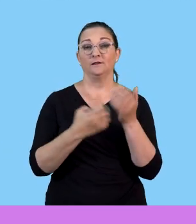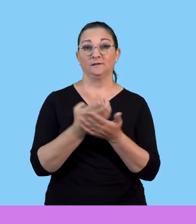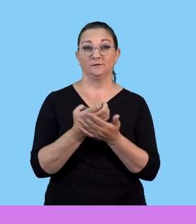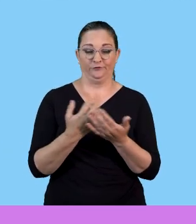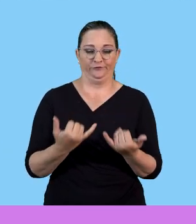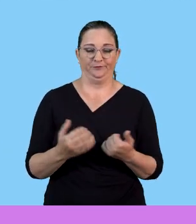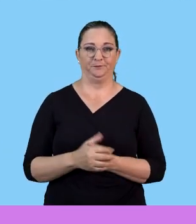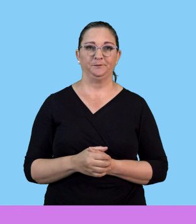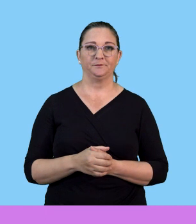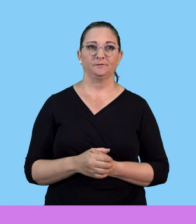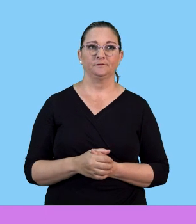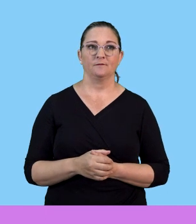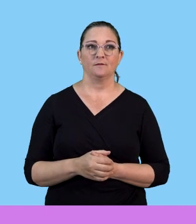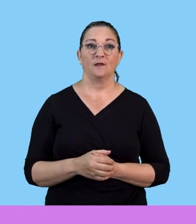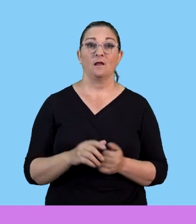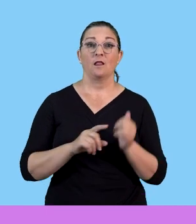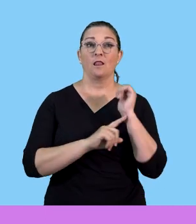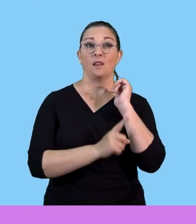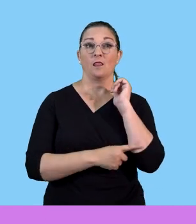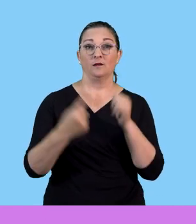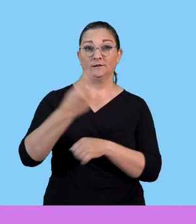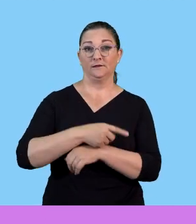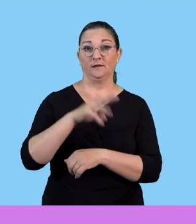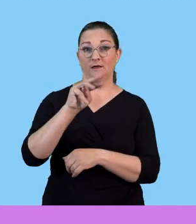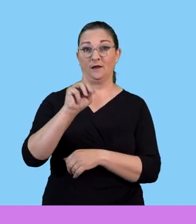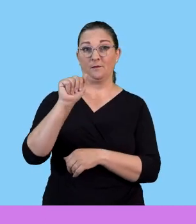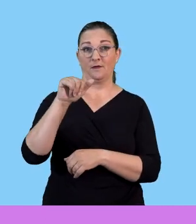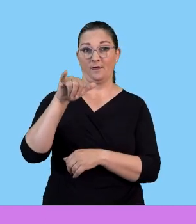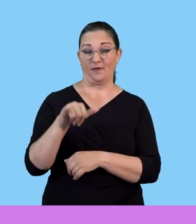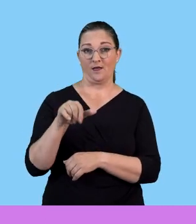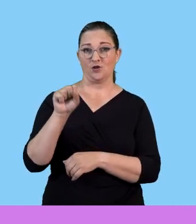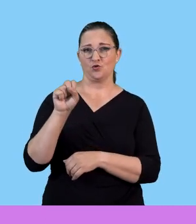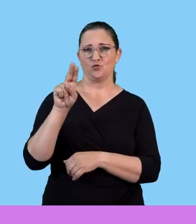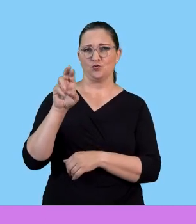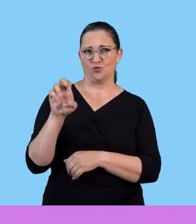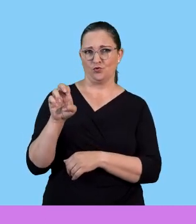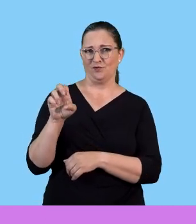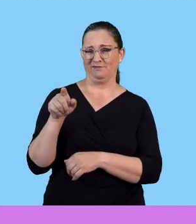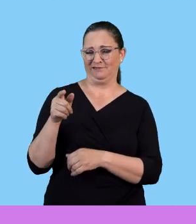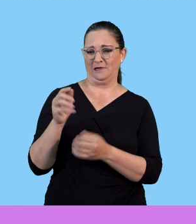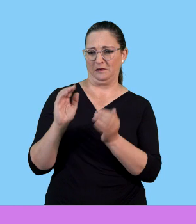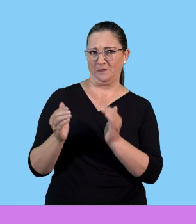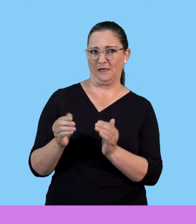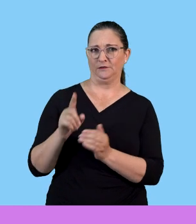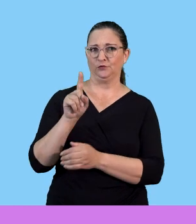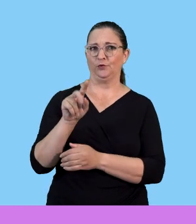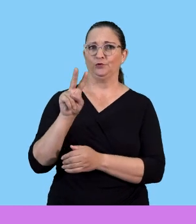at the last example for today. On the last day of May, Sue's balance is